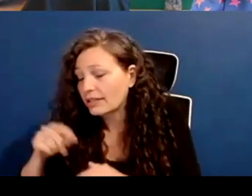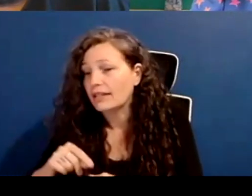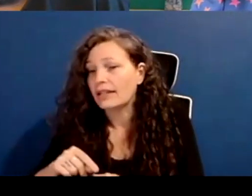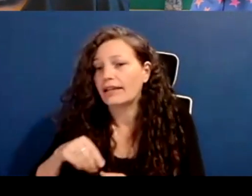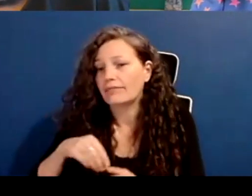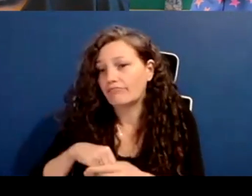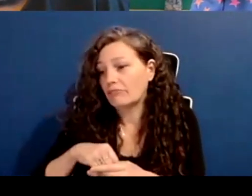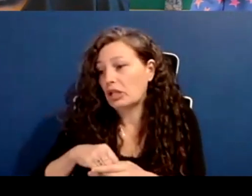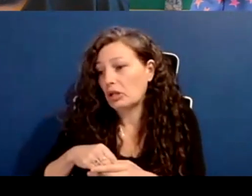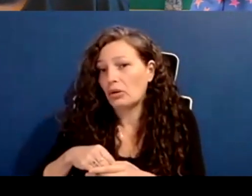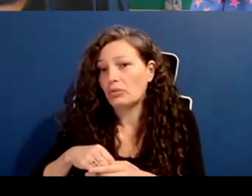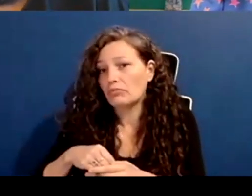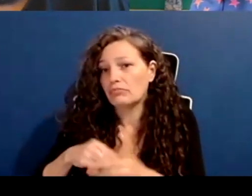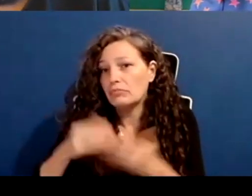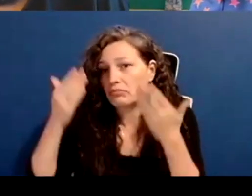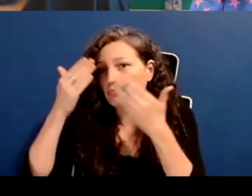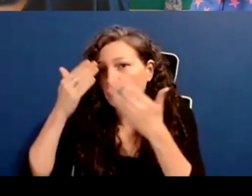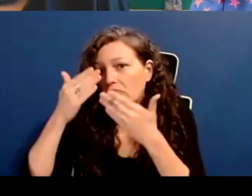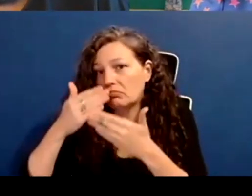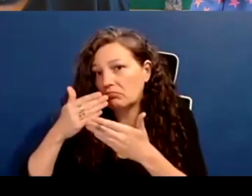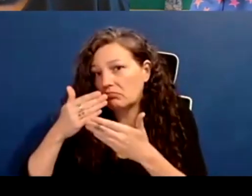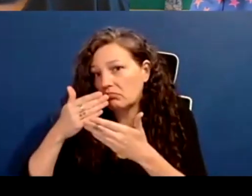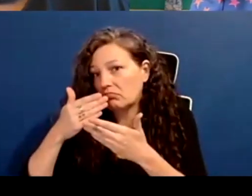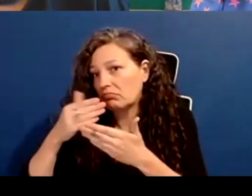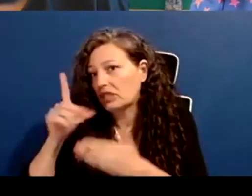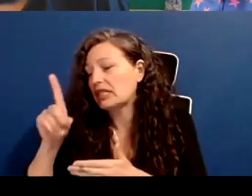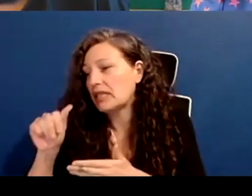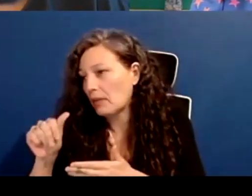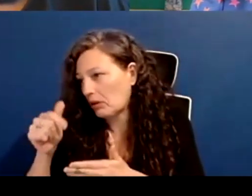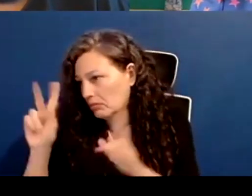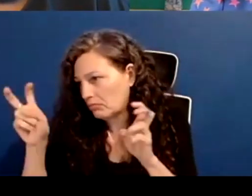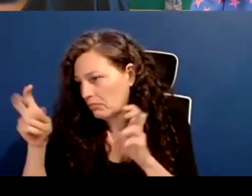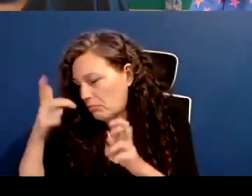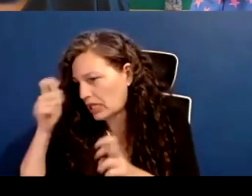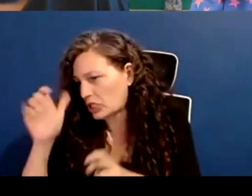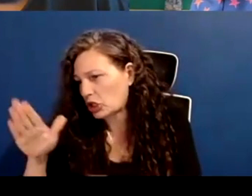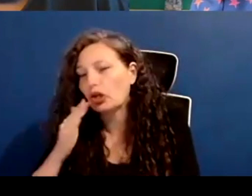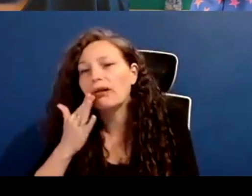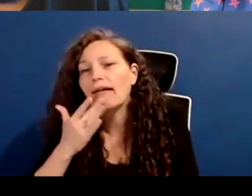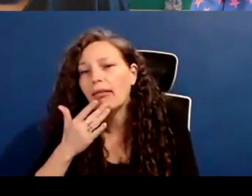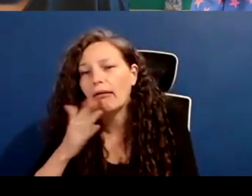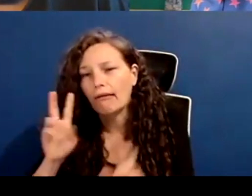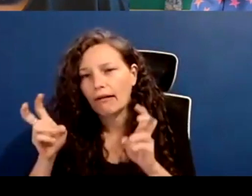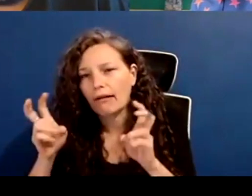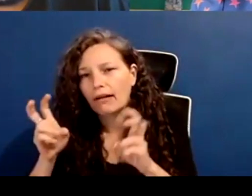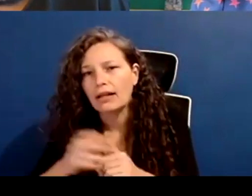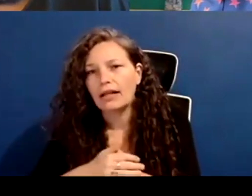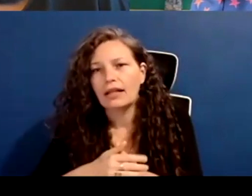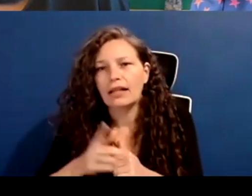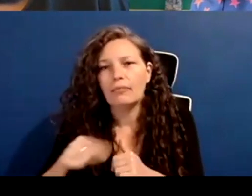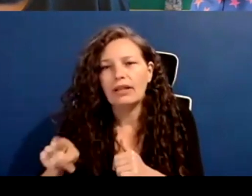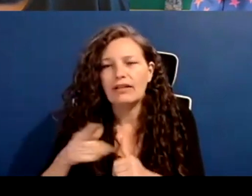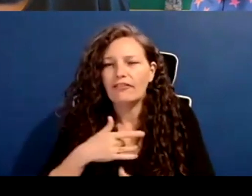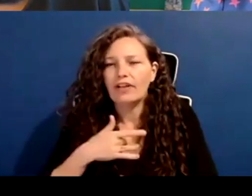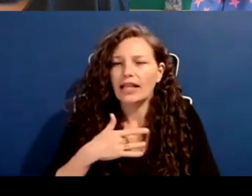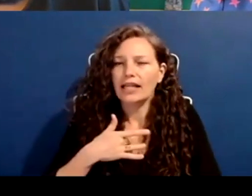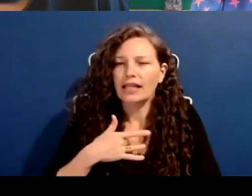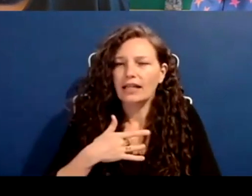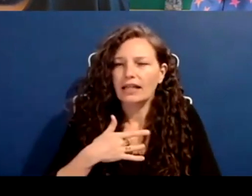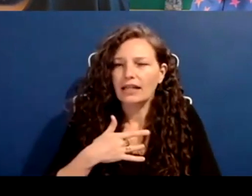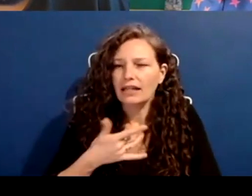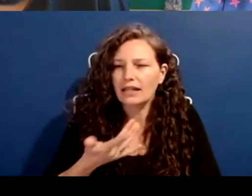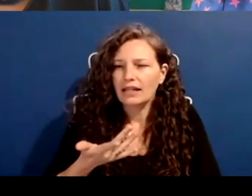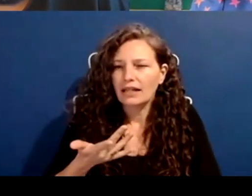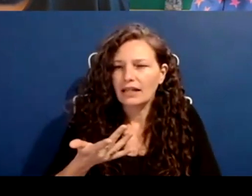as though we are obligated to accept your interpretation of scripture that says that persons with dark